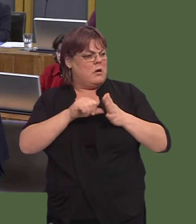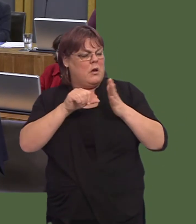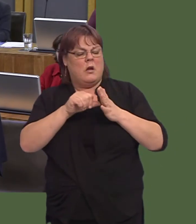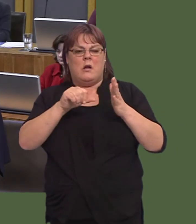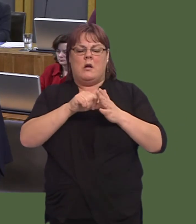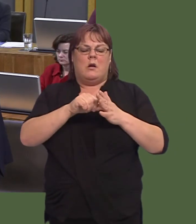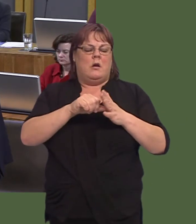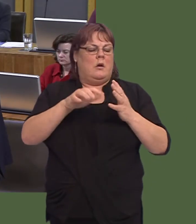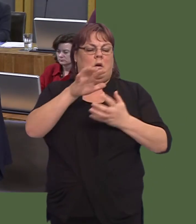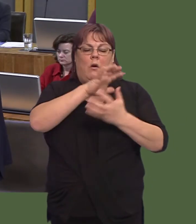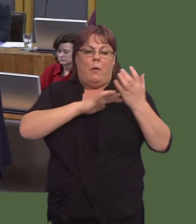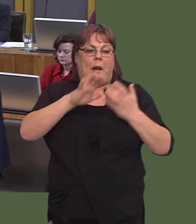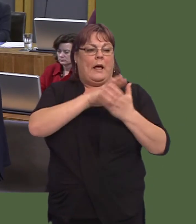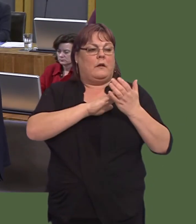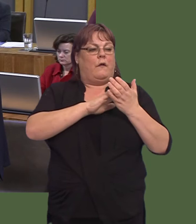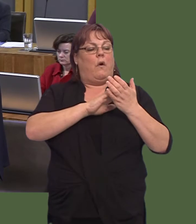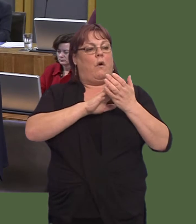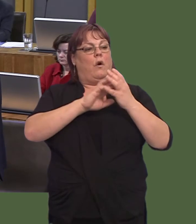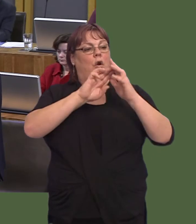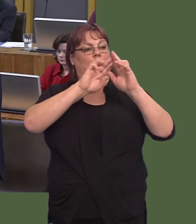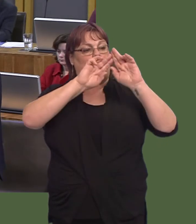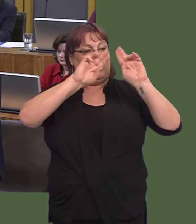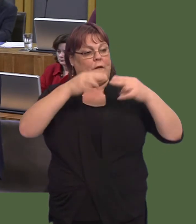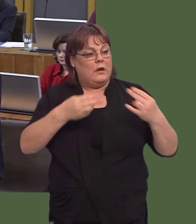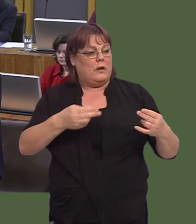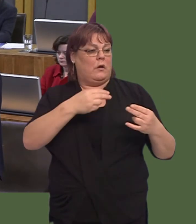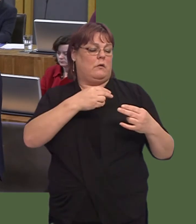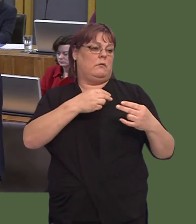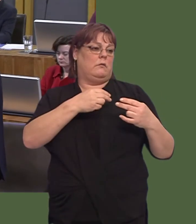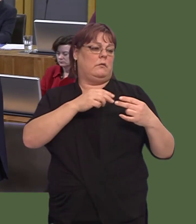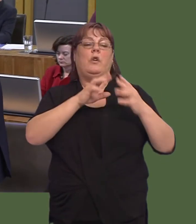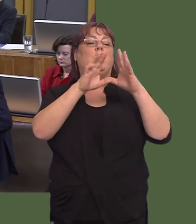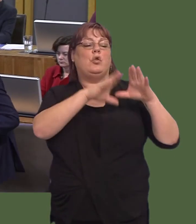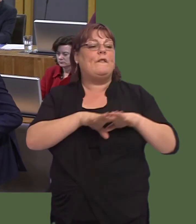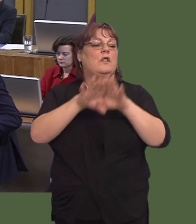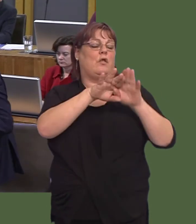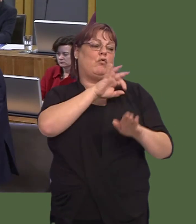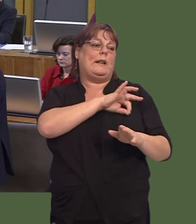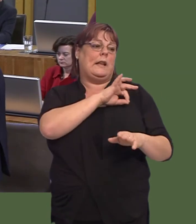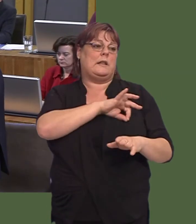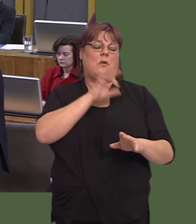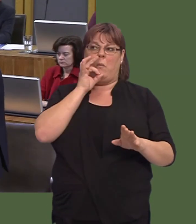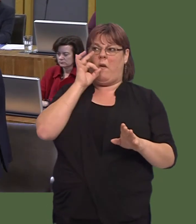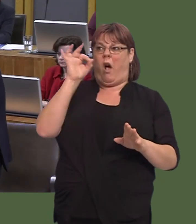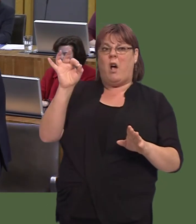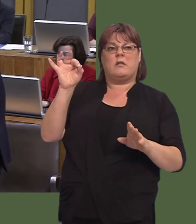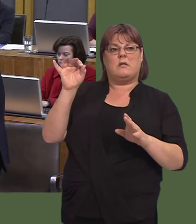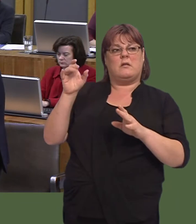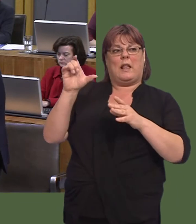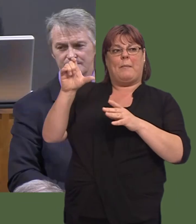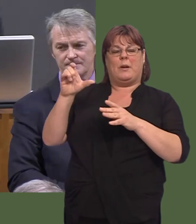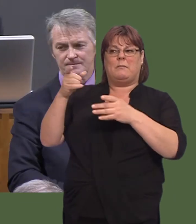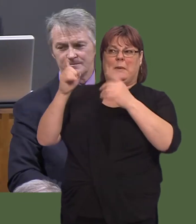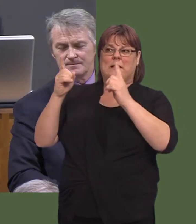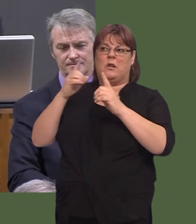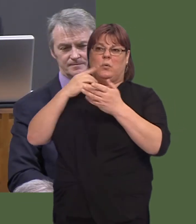of universal credit, and we have called on the UK Government to halt the rollout. Thank you, First Minister. As you highlighted, in